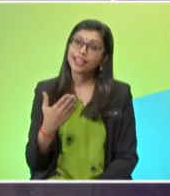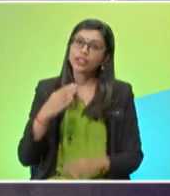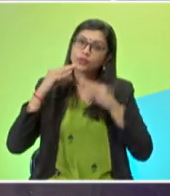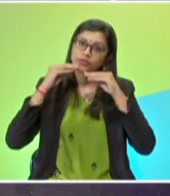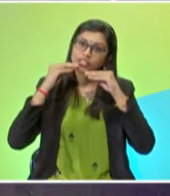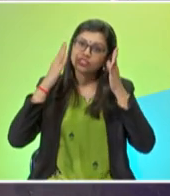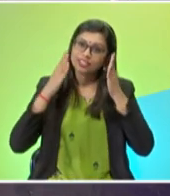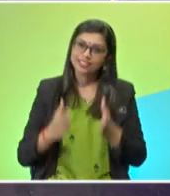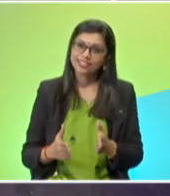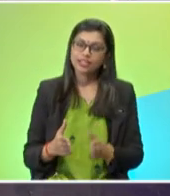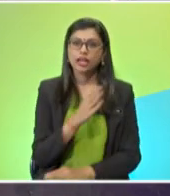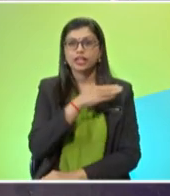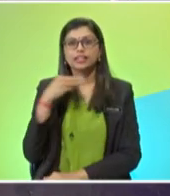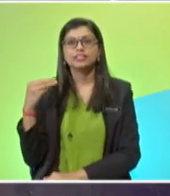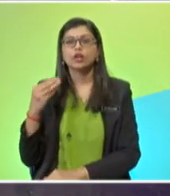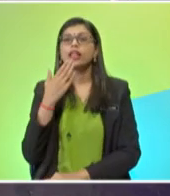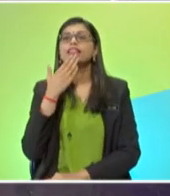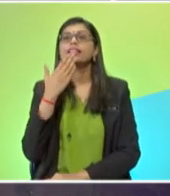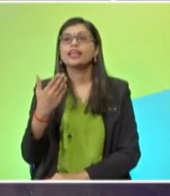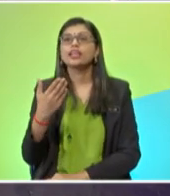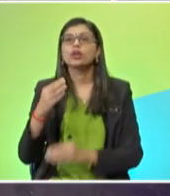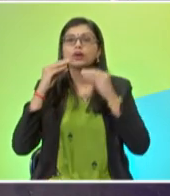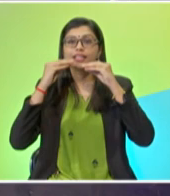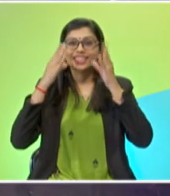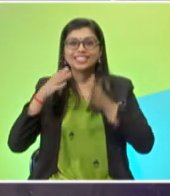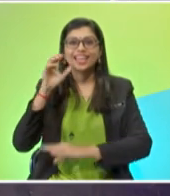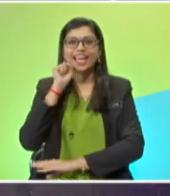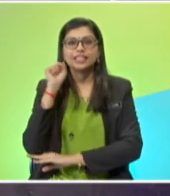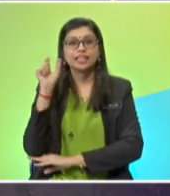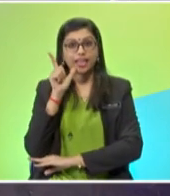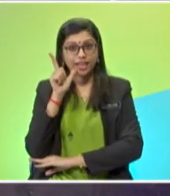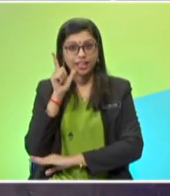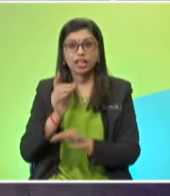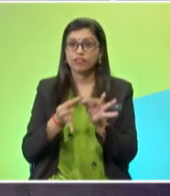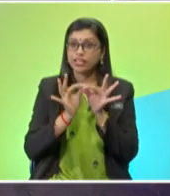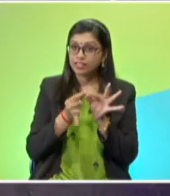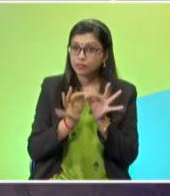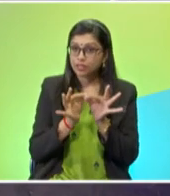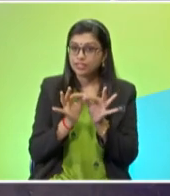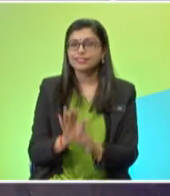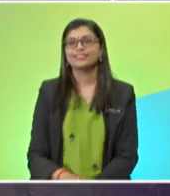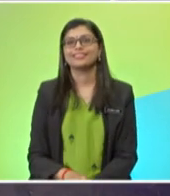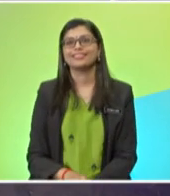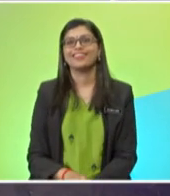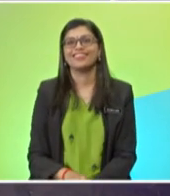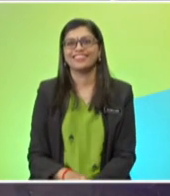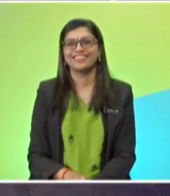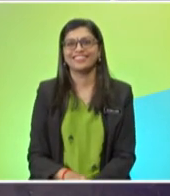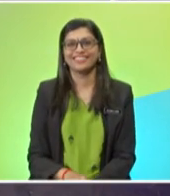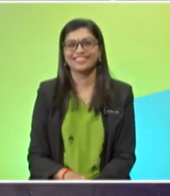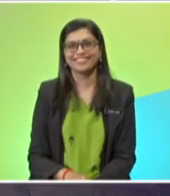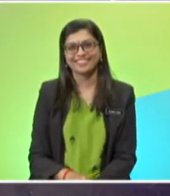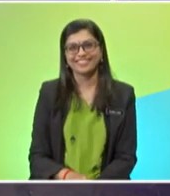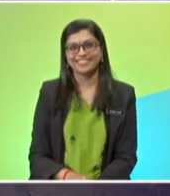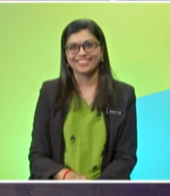course, Teacher Shamila as well for being signing the language. She's so excited as well. You can see from her expression there. And